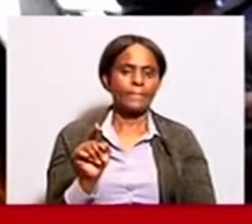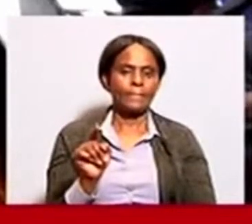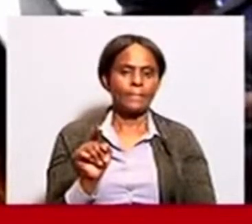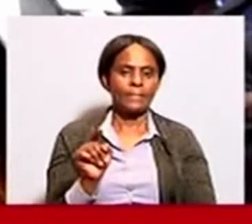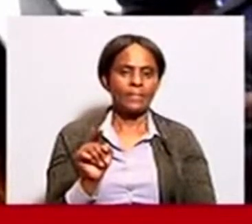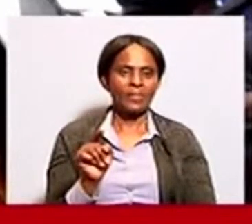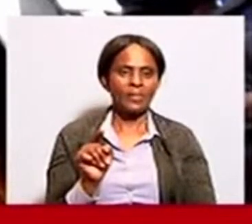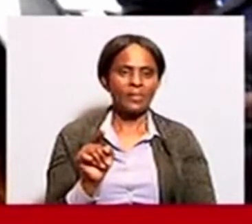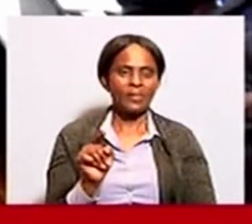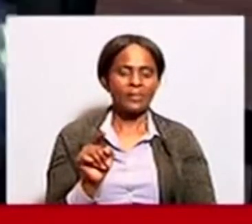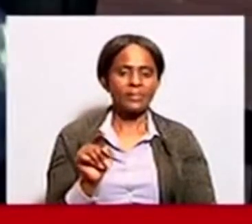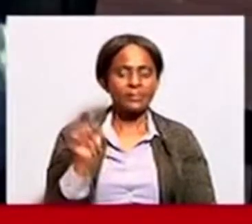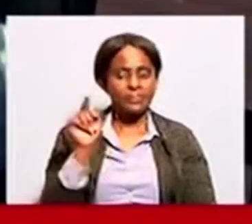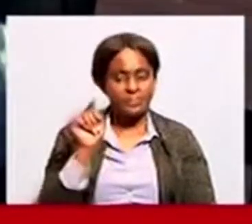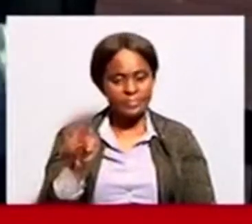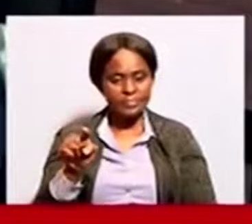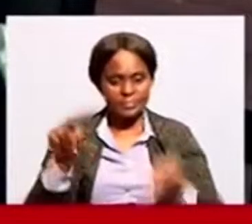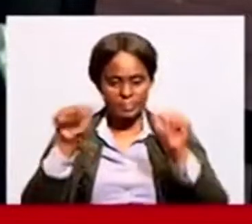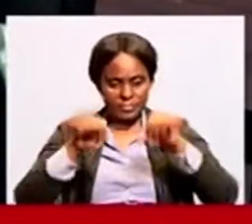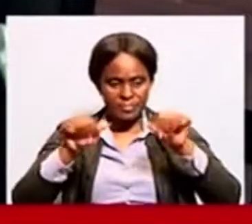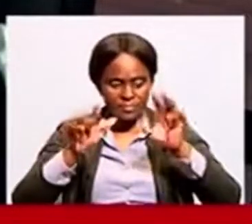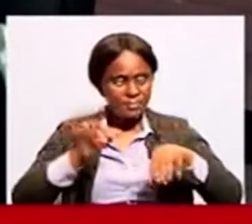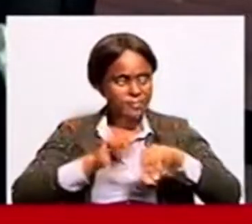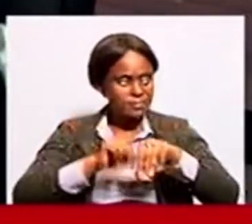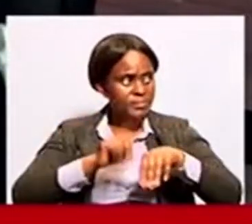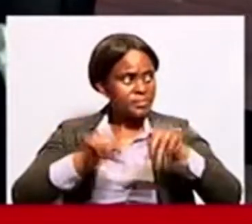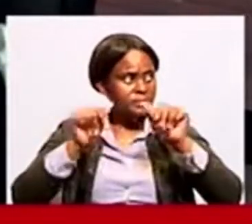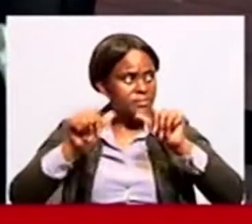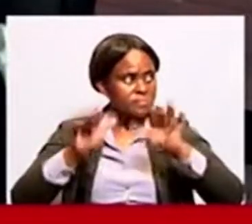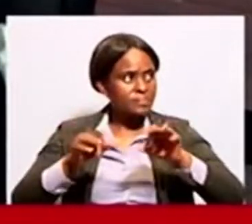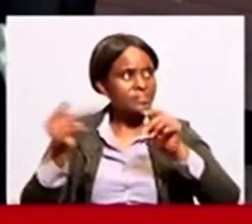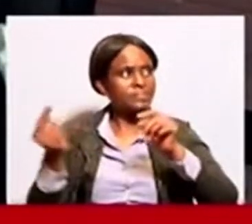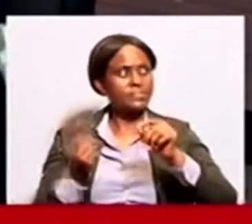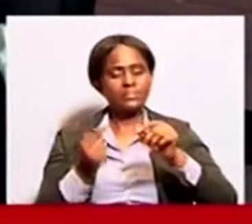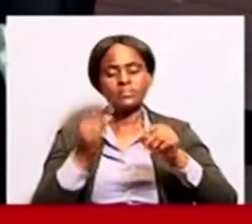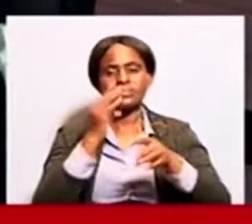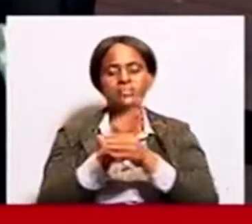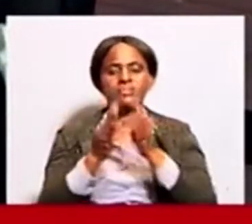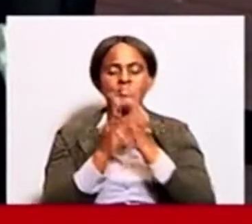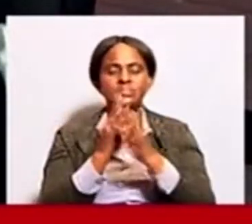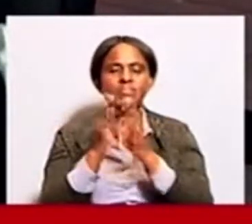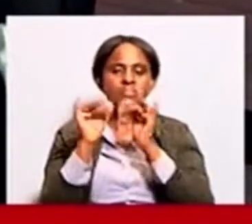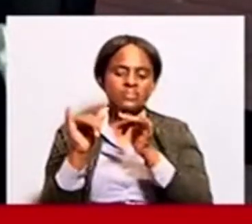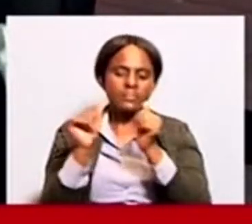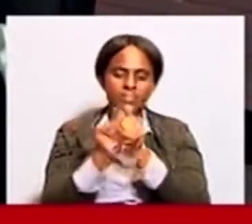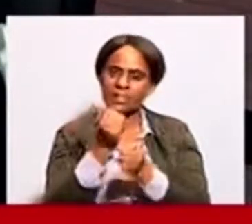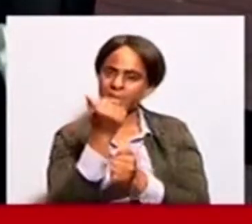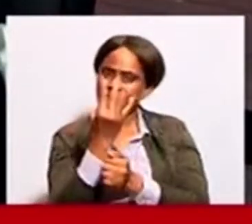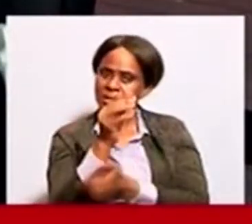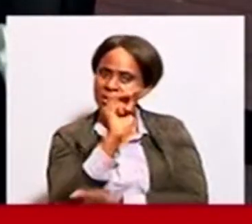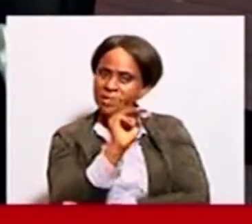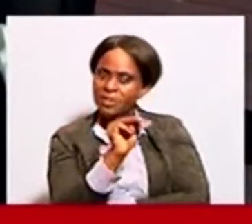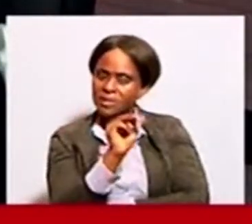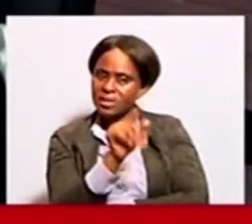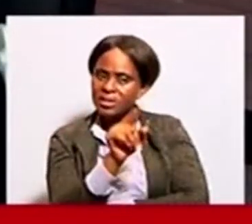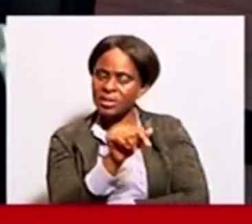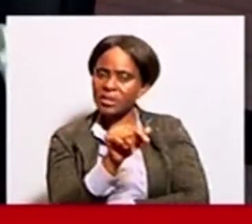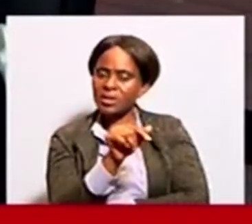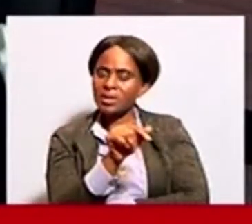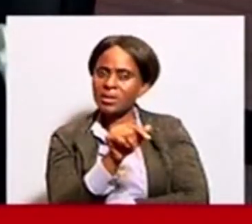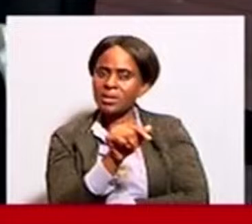because the time the auditors came, the contractor was remaining with 14 meters of the